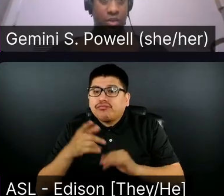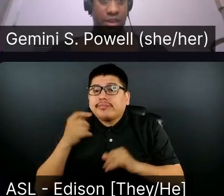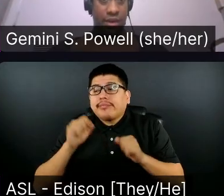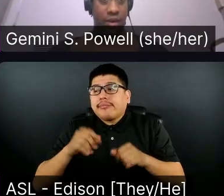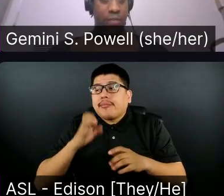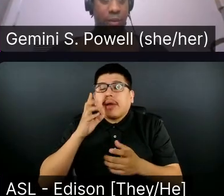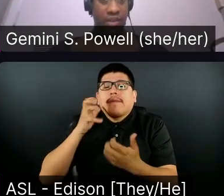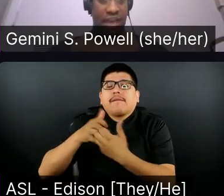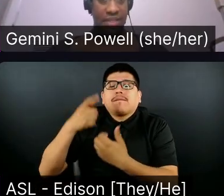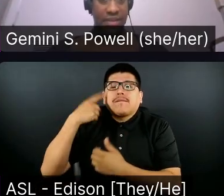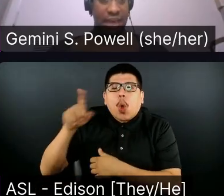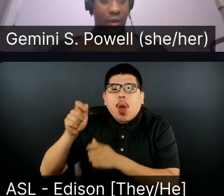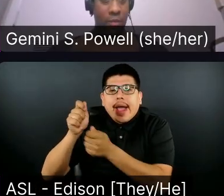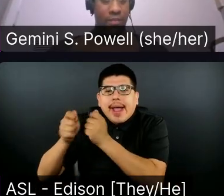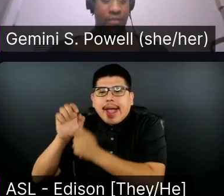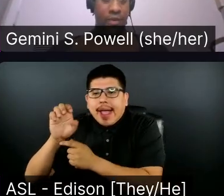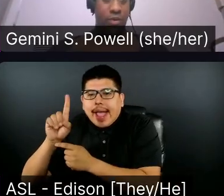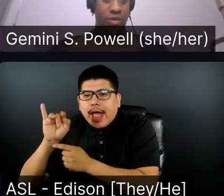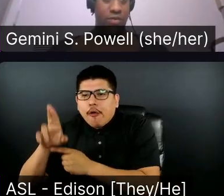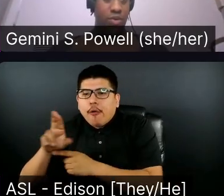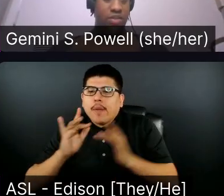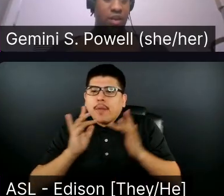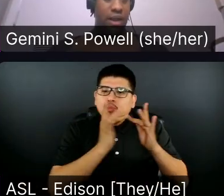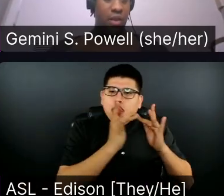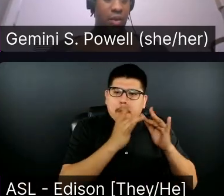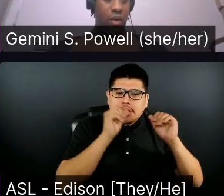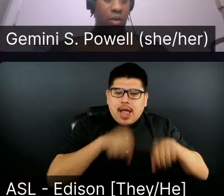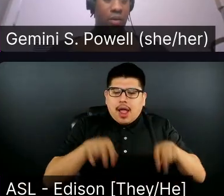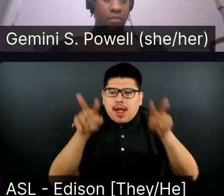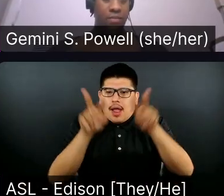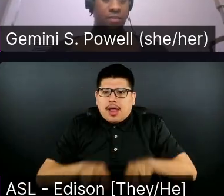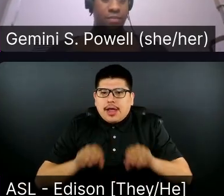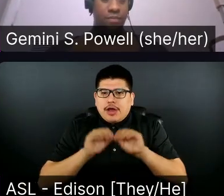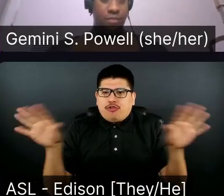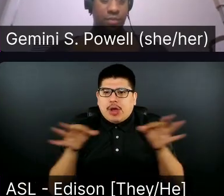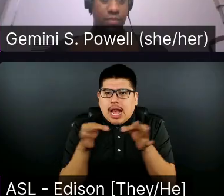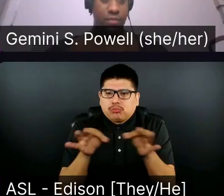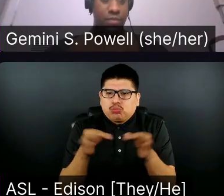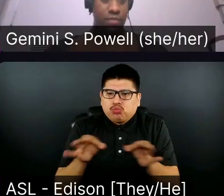Of course, here we've got the title, which of course is our hello world.